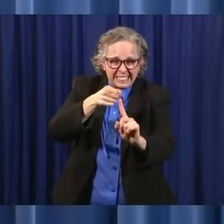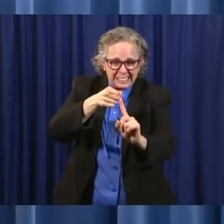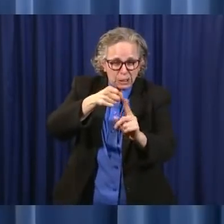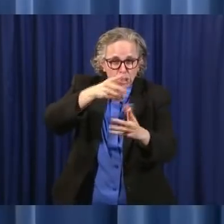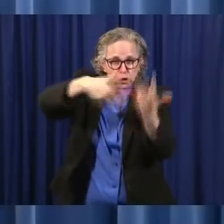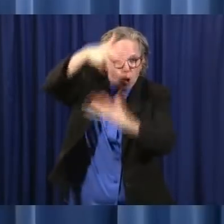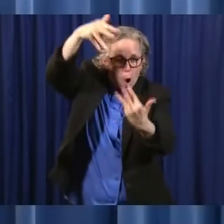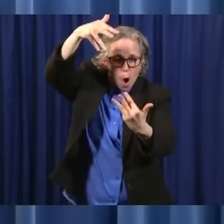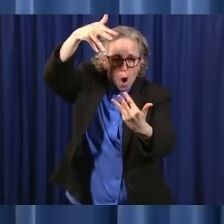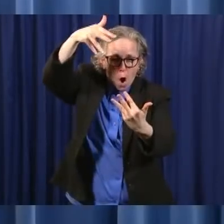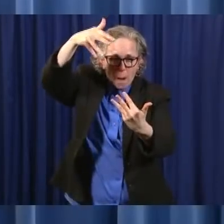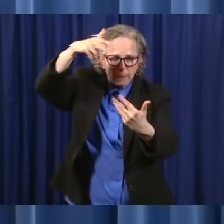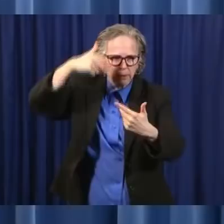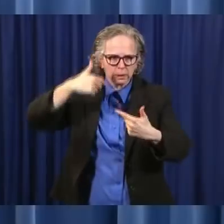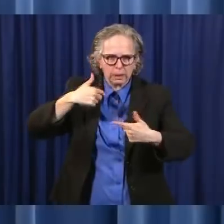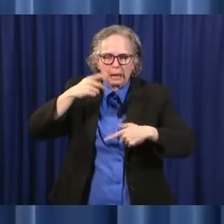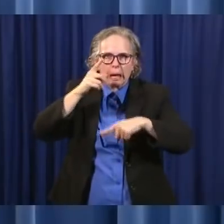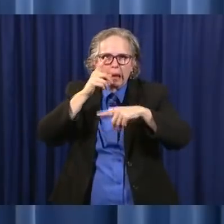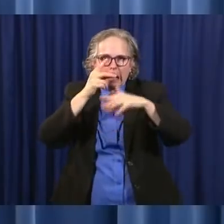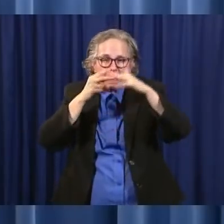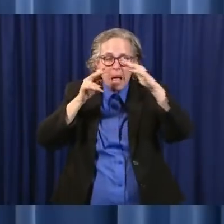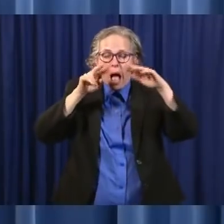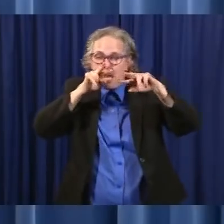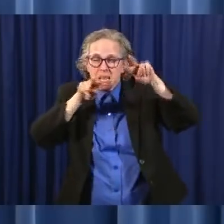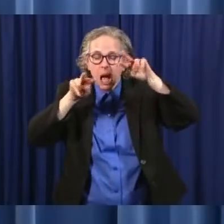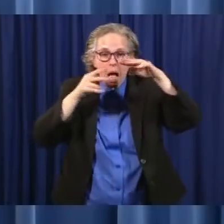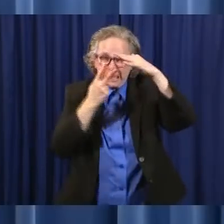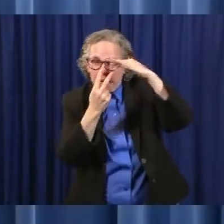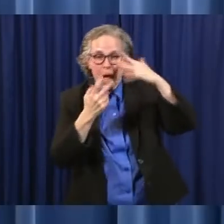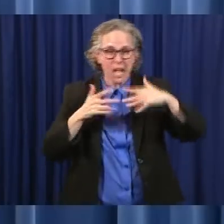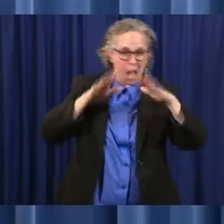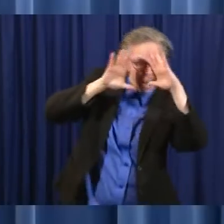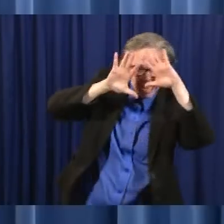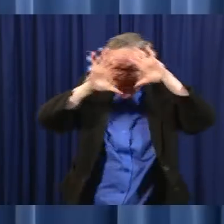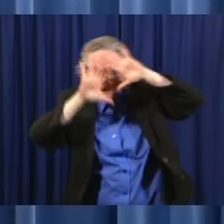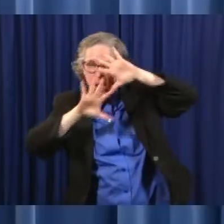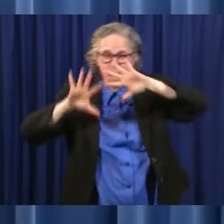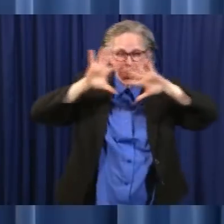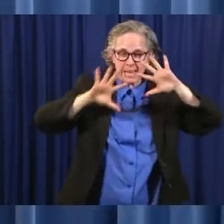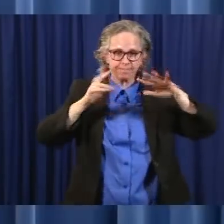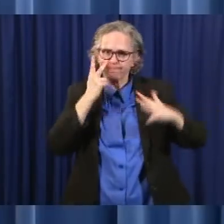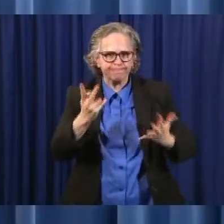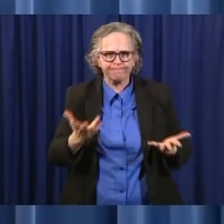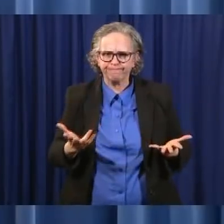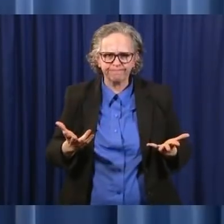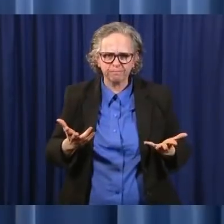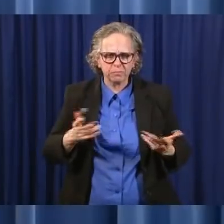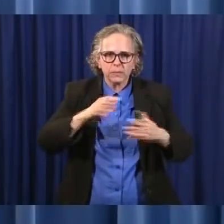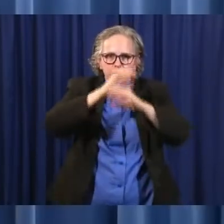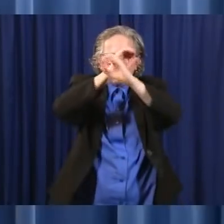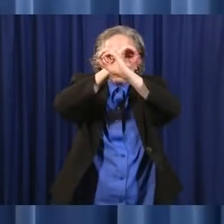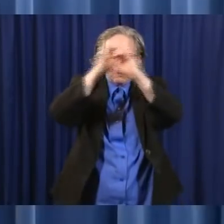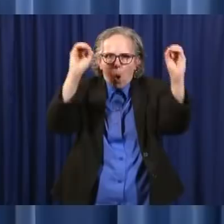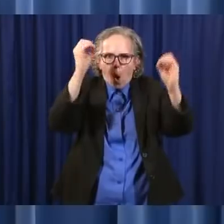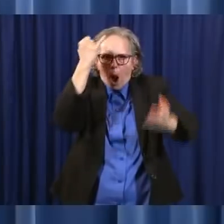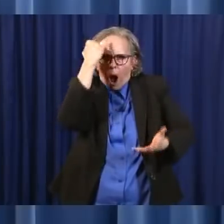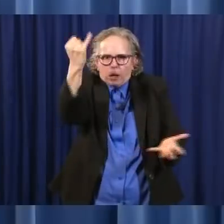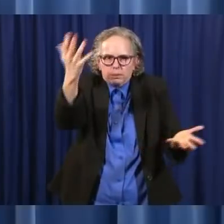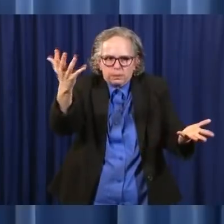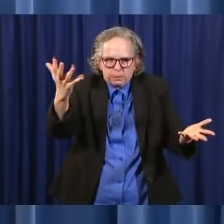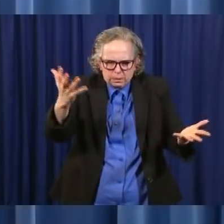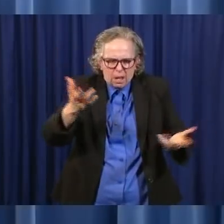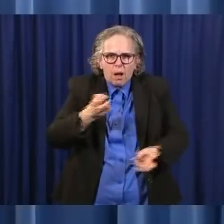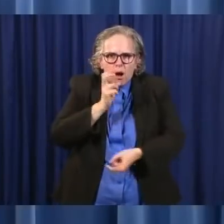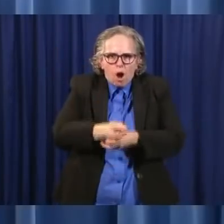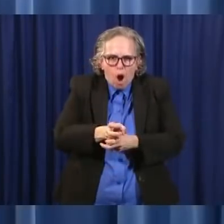coming, or at least, a number of months ago. I don't think anyone would have predicted it. And it's tough. I mean, it's